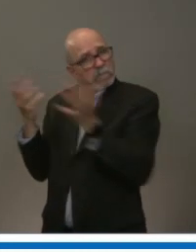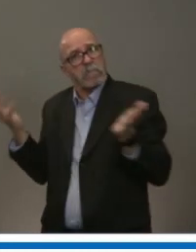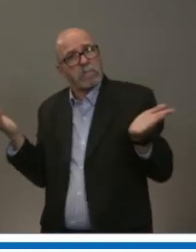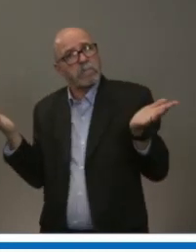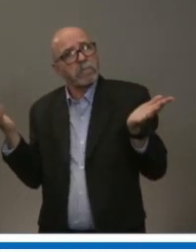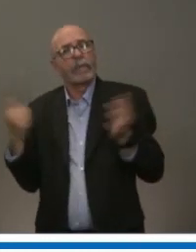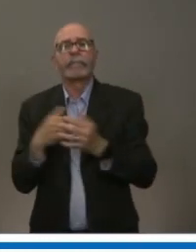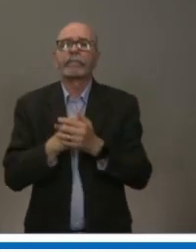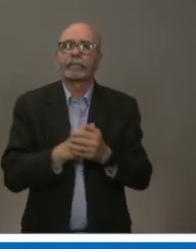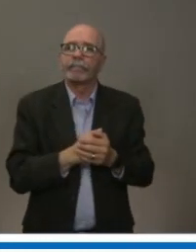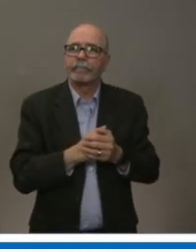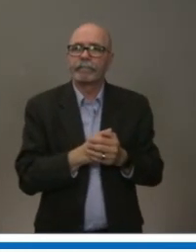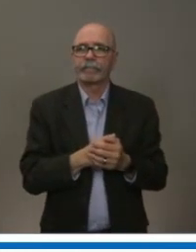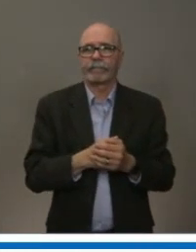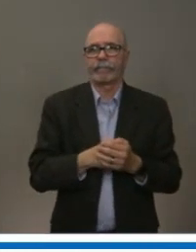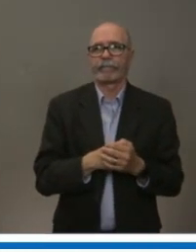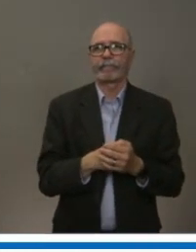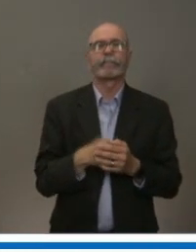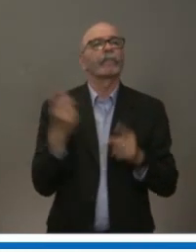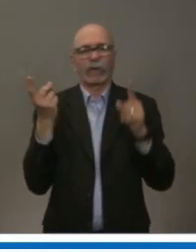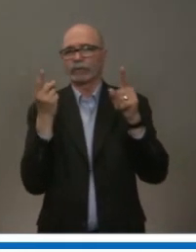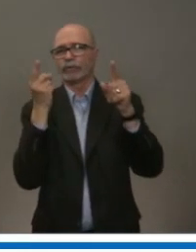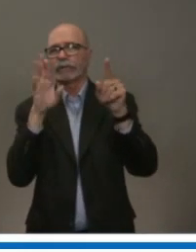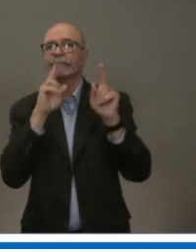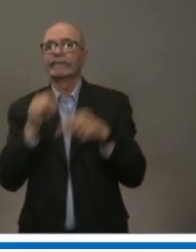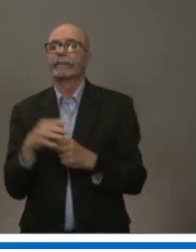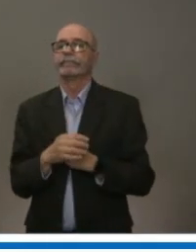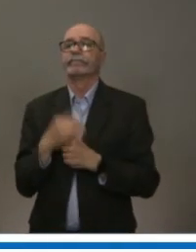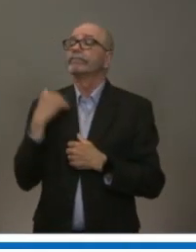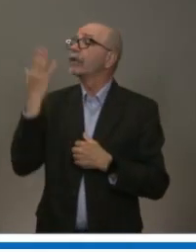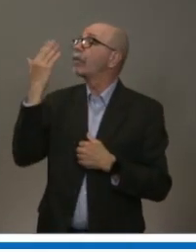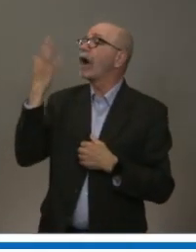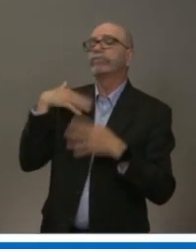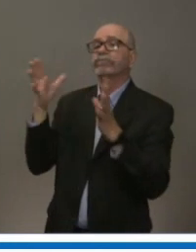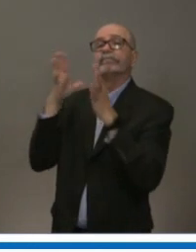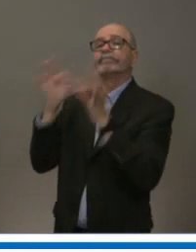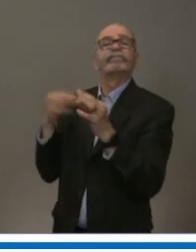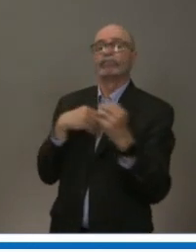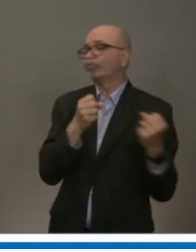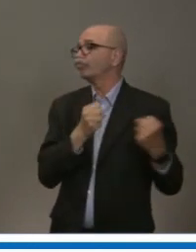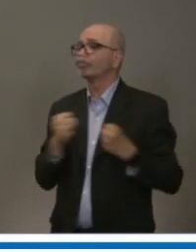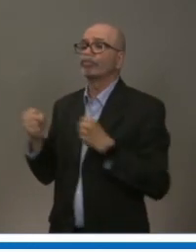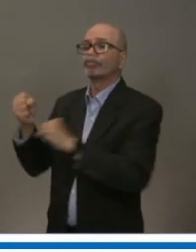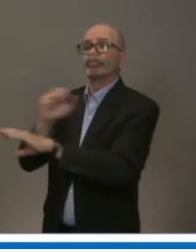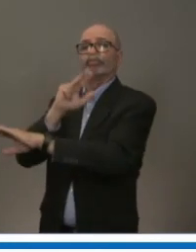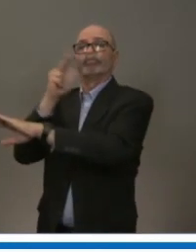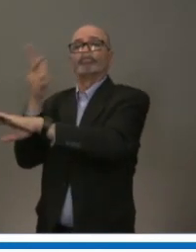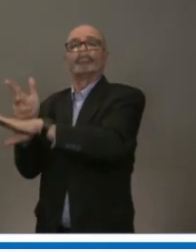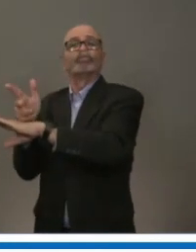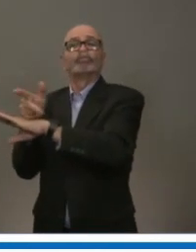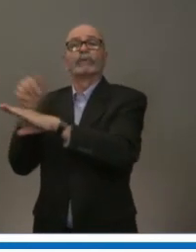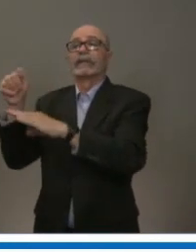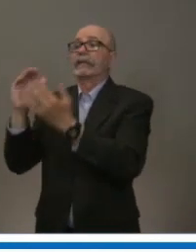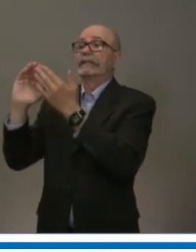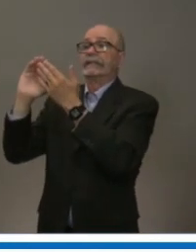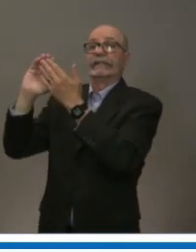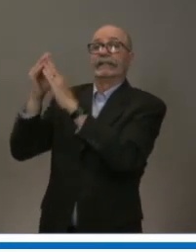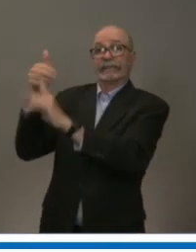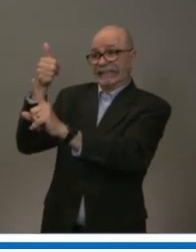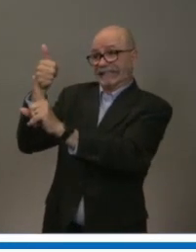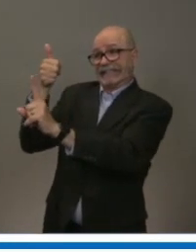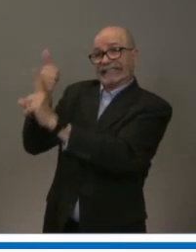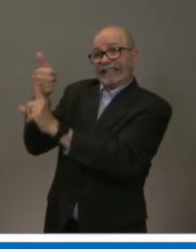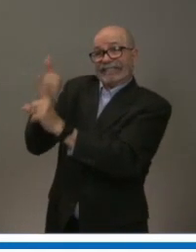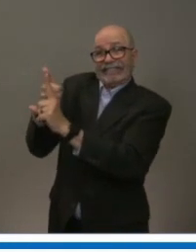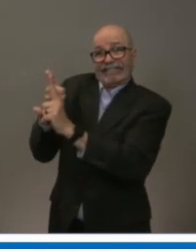ahead, Dr. Strang. Yeah, the decision on the assessment center, that was really a collaborative decision between certainly the community as we were working with them very